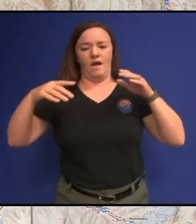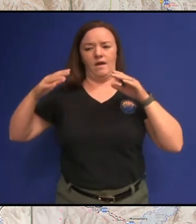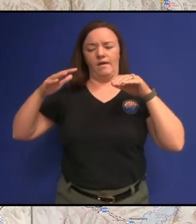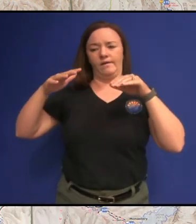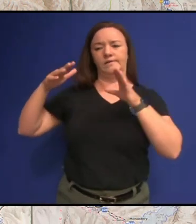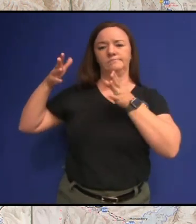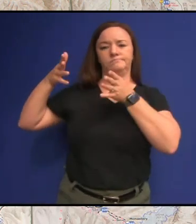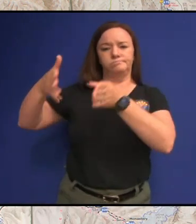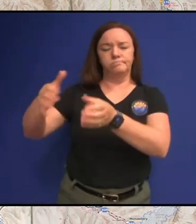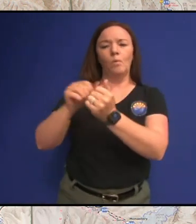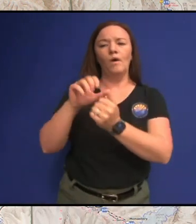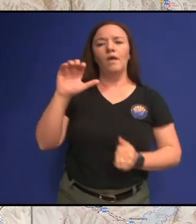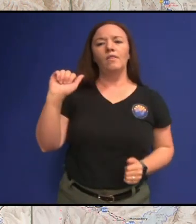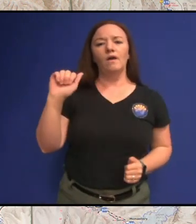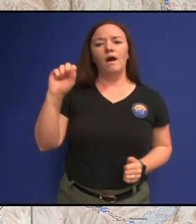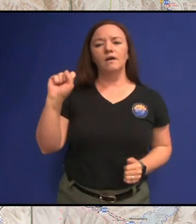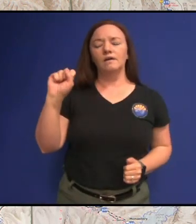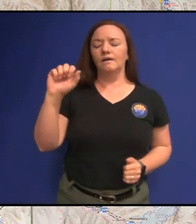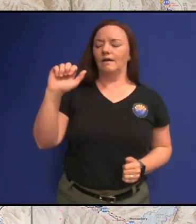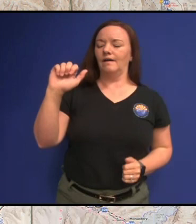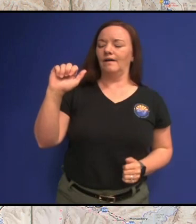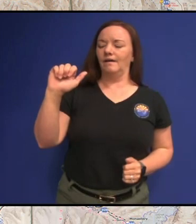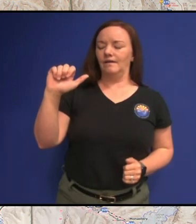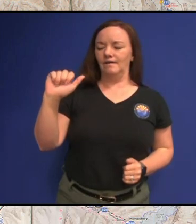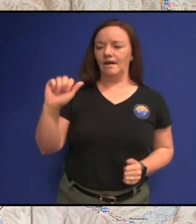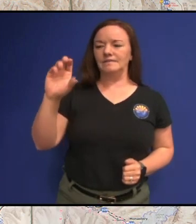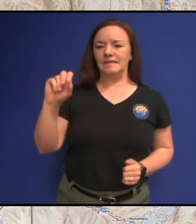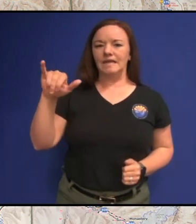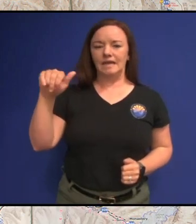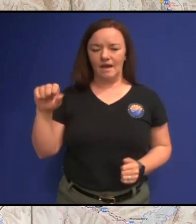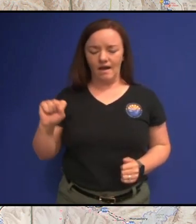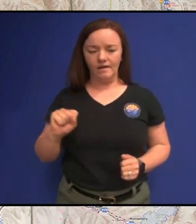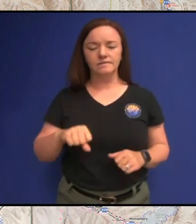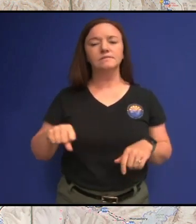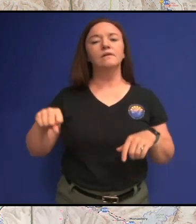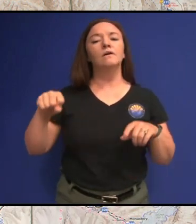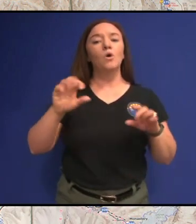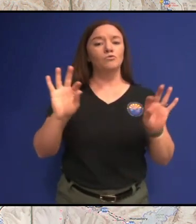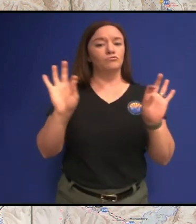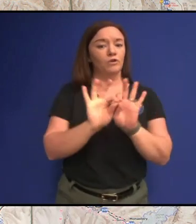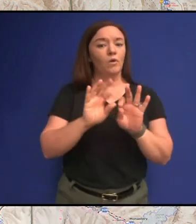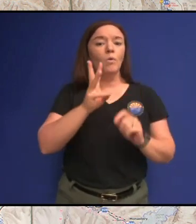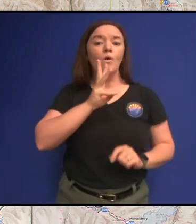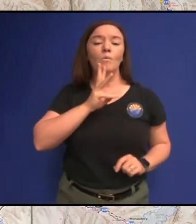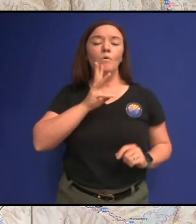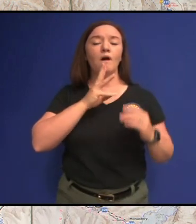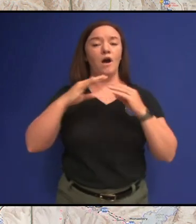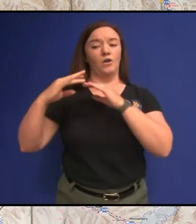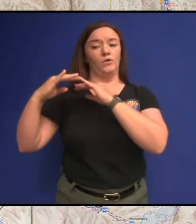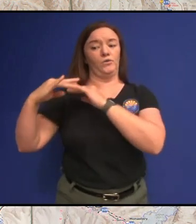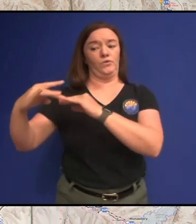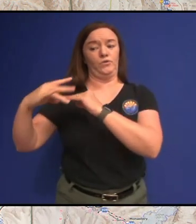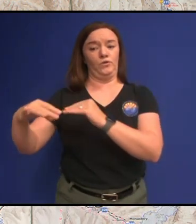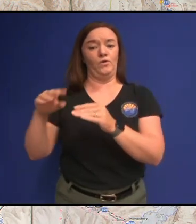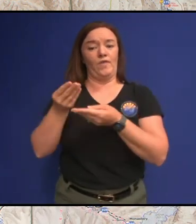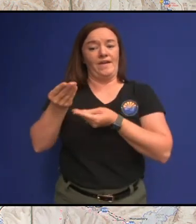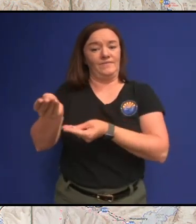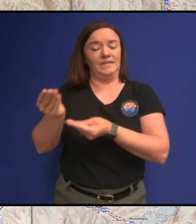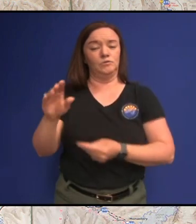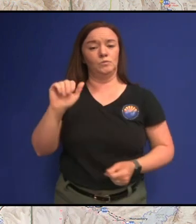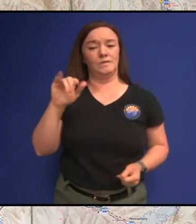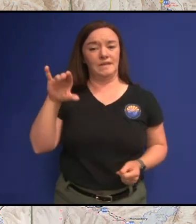water sources, like even that feed the acequias, and then the private property, and then the roads